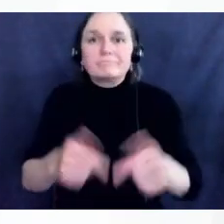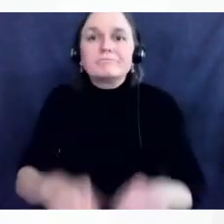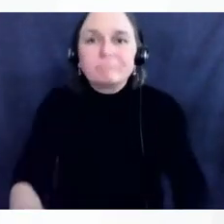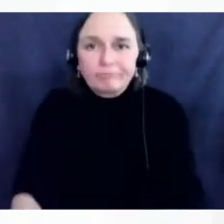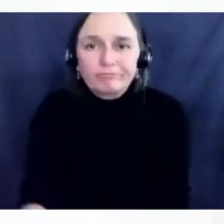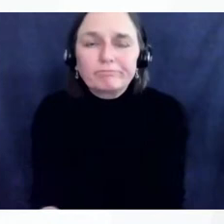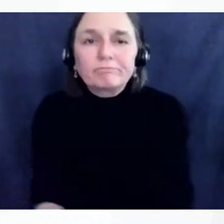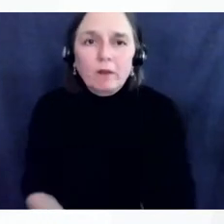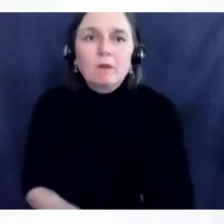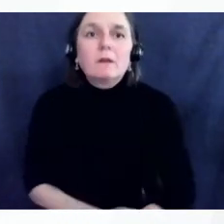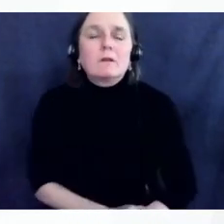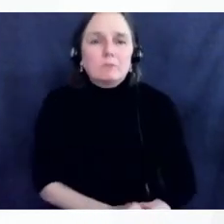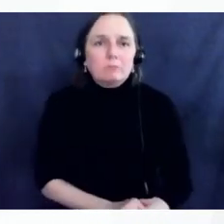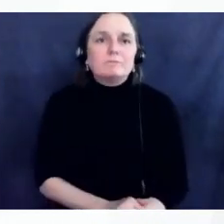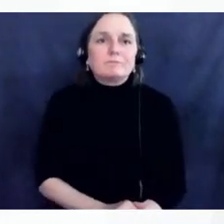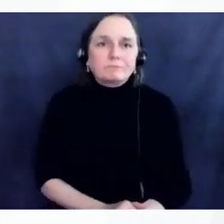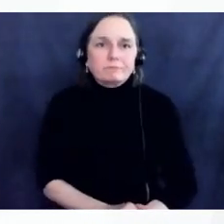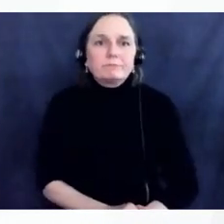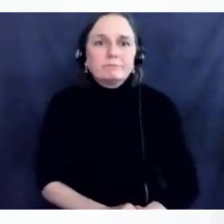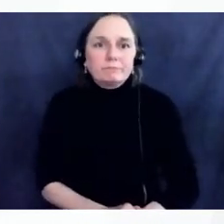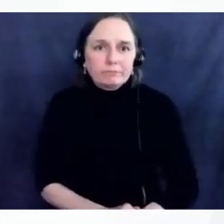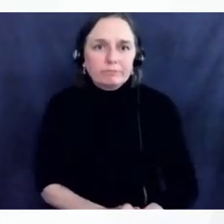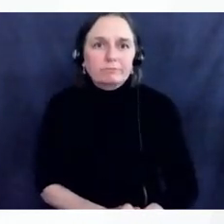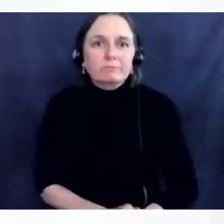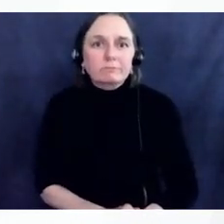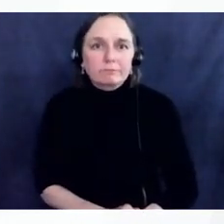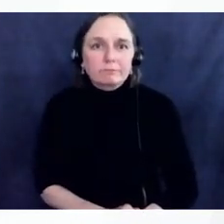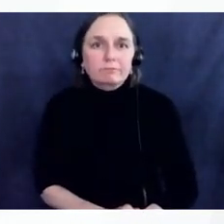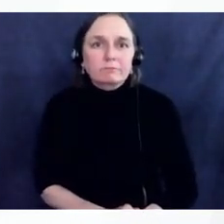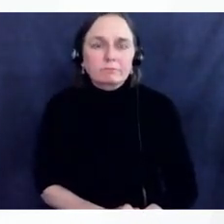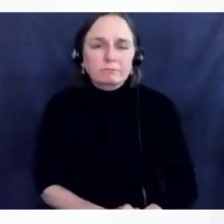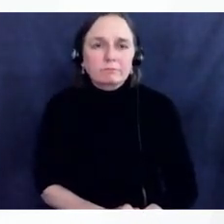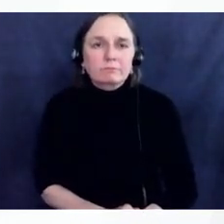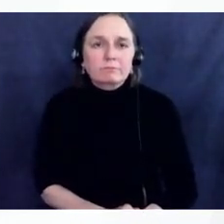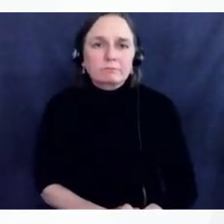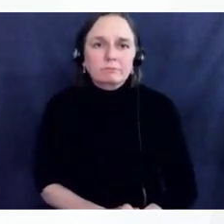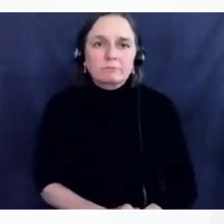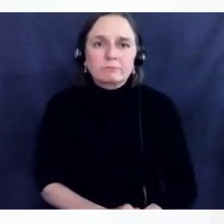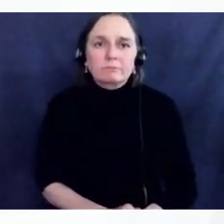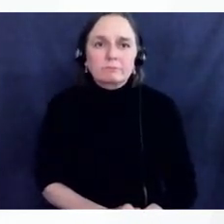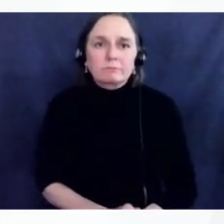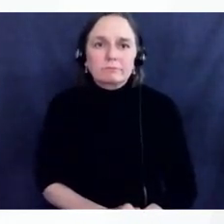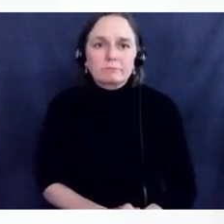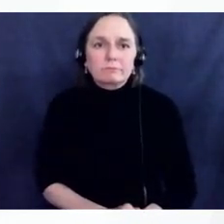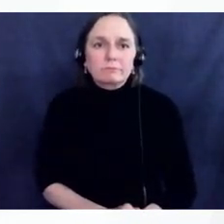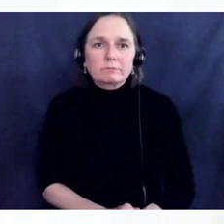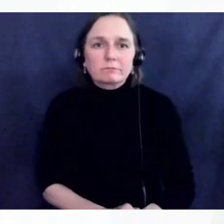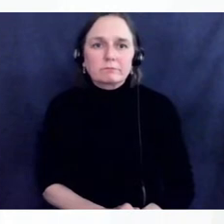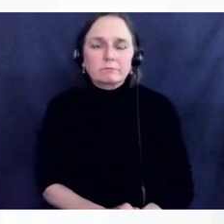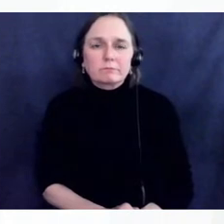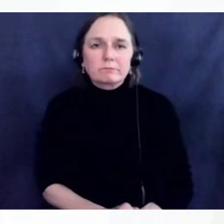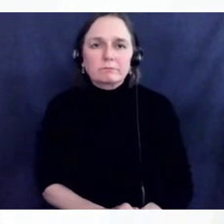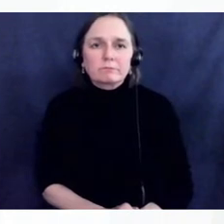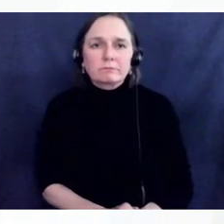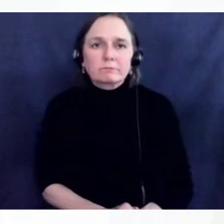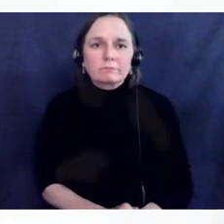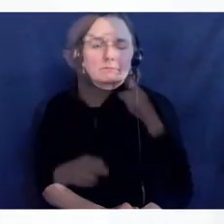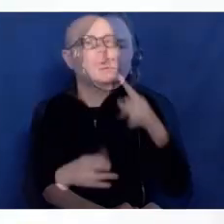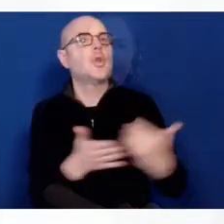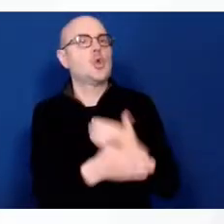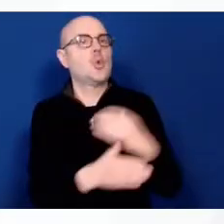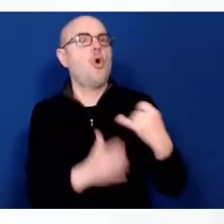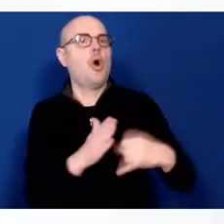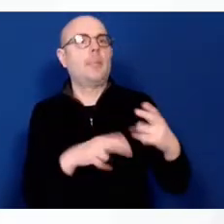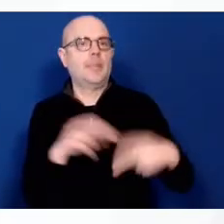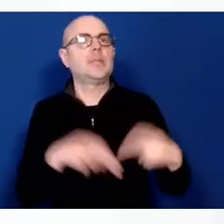were invited to propose a formal title for the art building's first floor gallery. The decision was unanimous. Everyone agreed